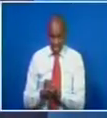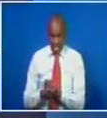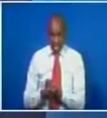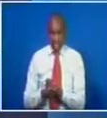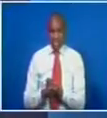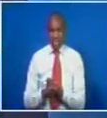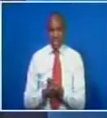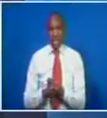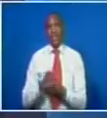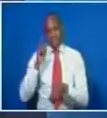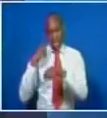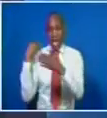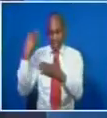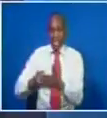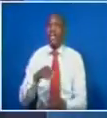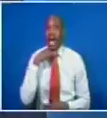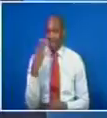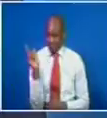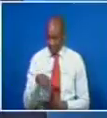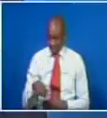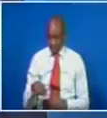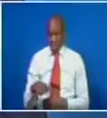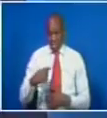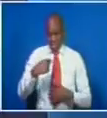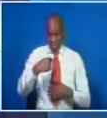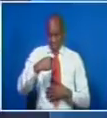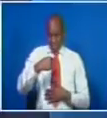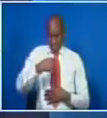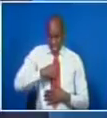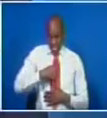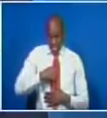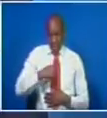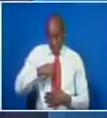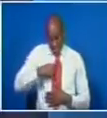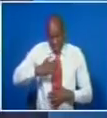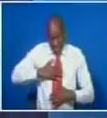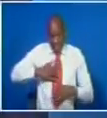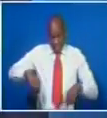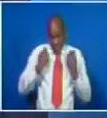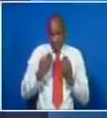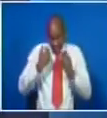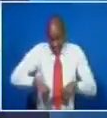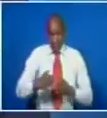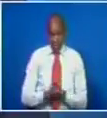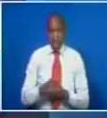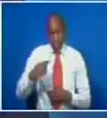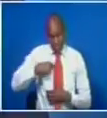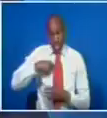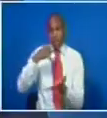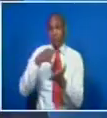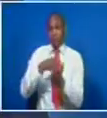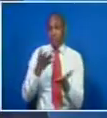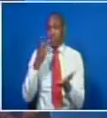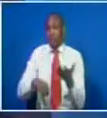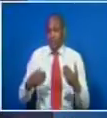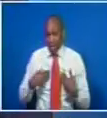and until he died. I, on my side, I was involved in what